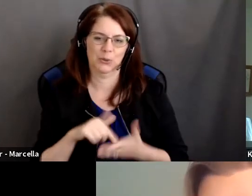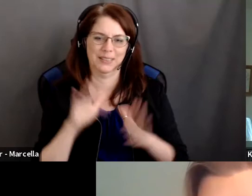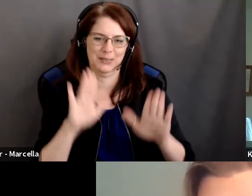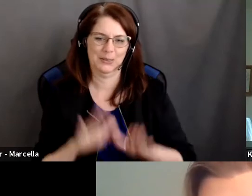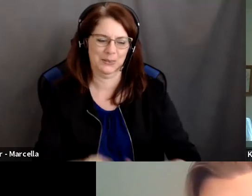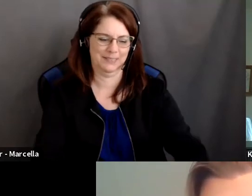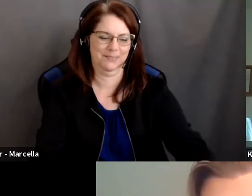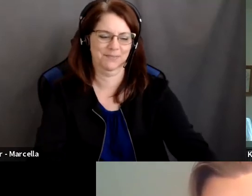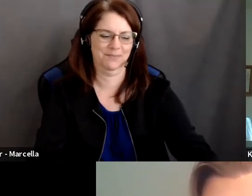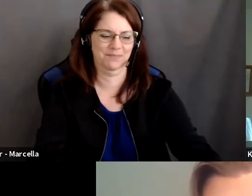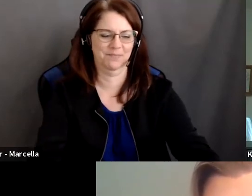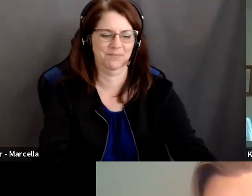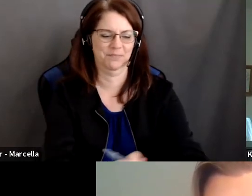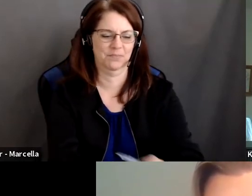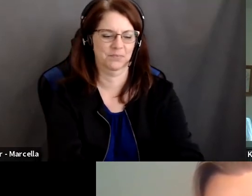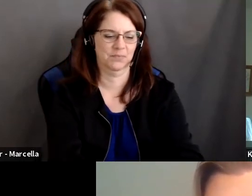great.